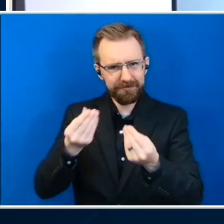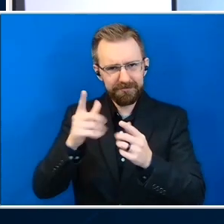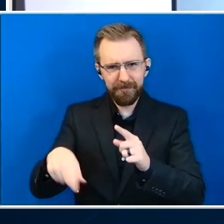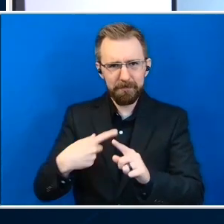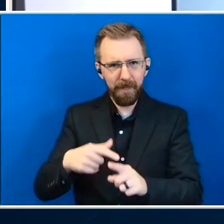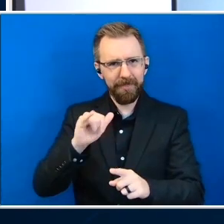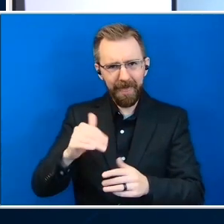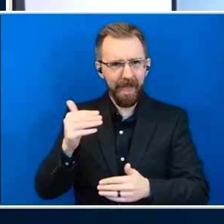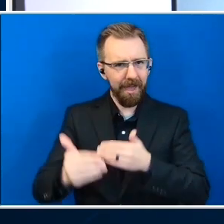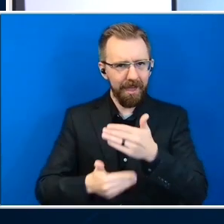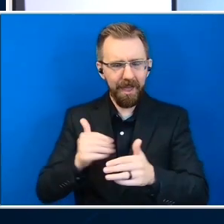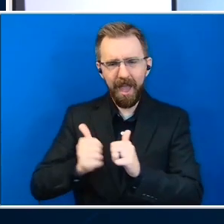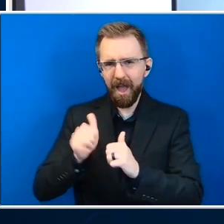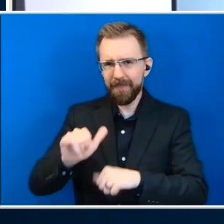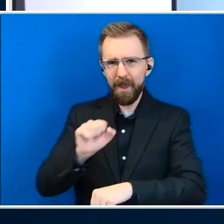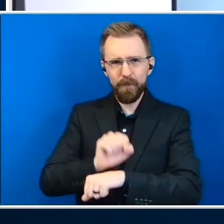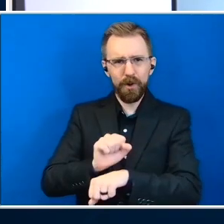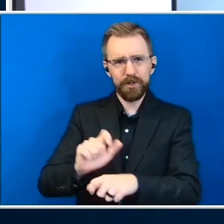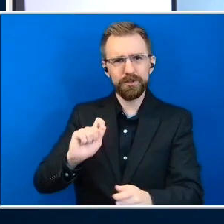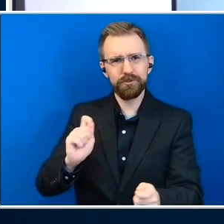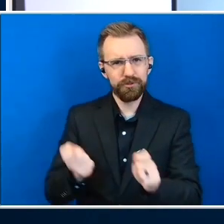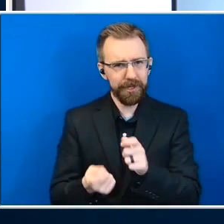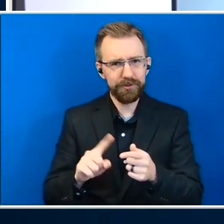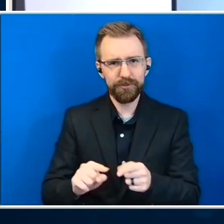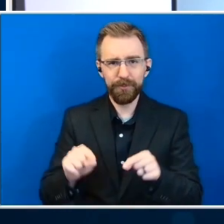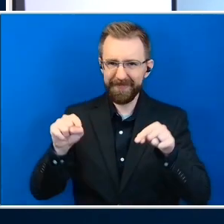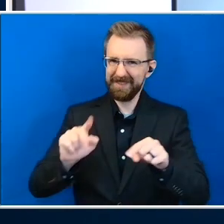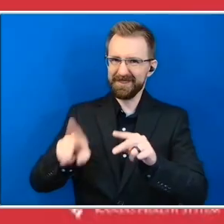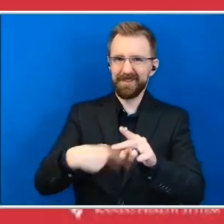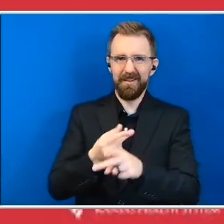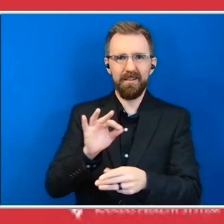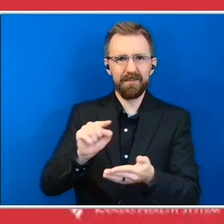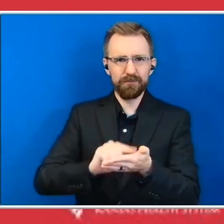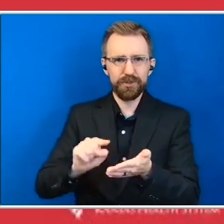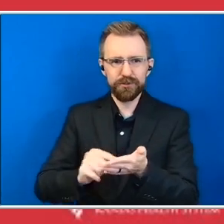has evolved into doing this kind of research.